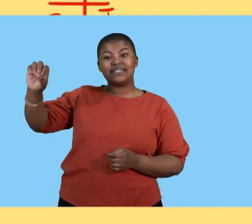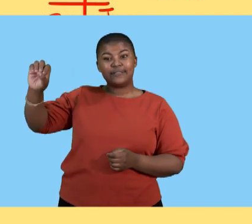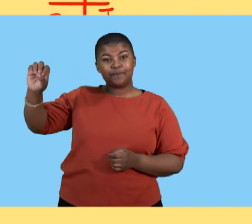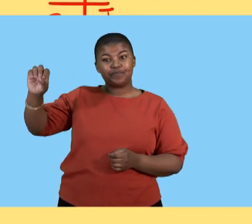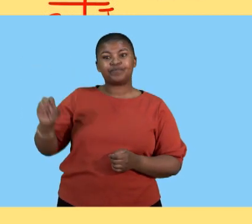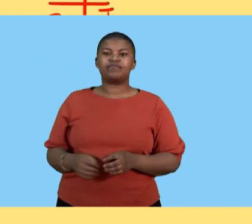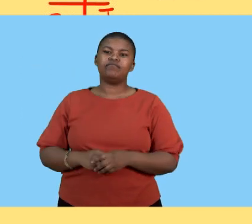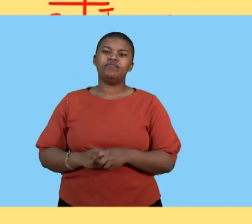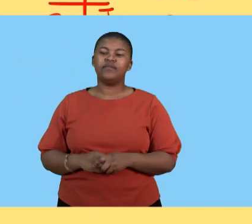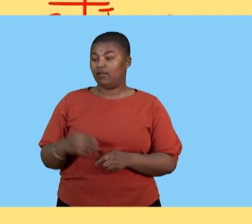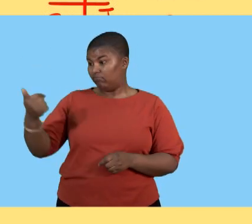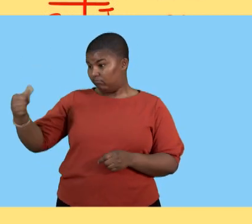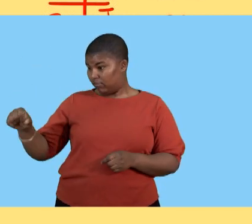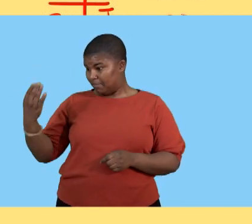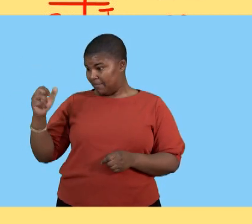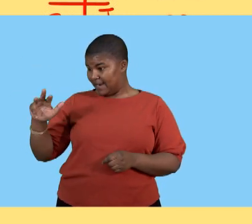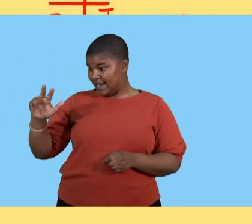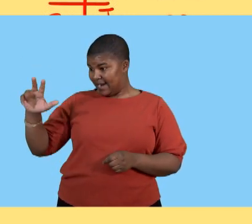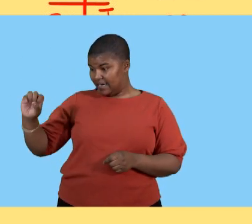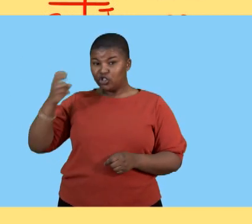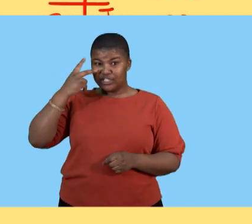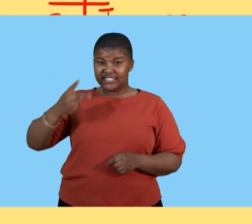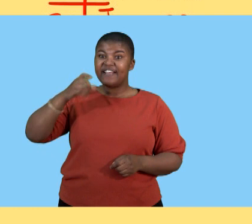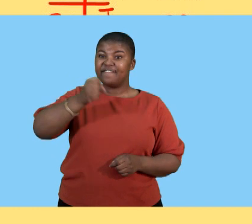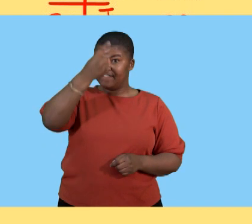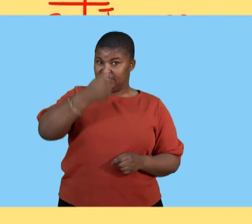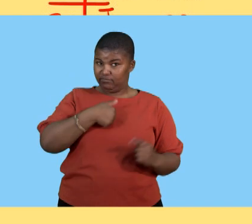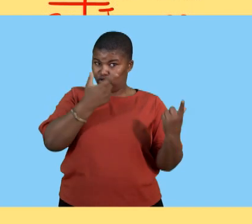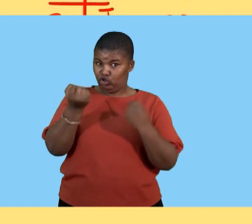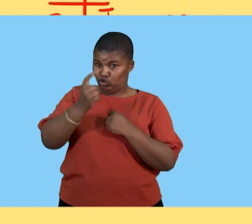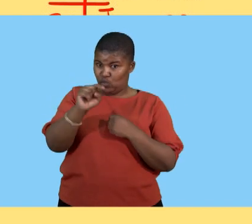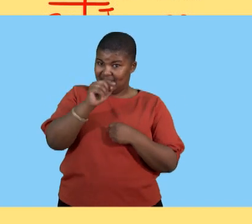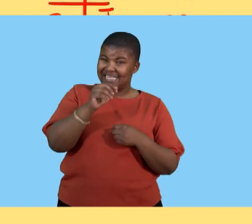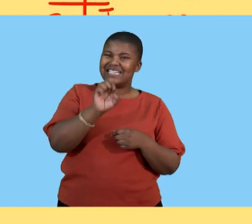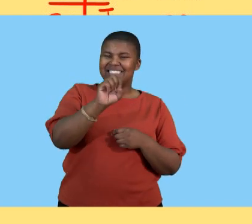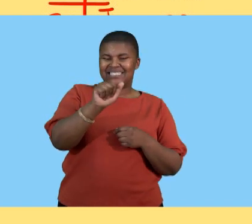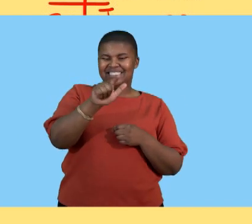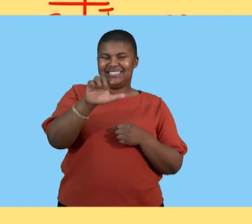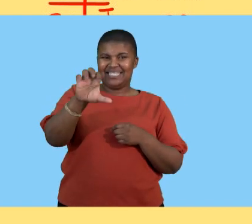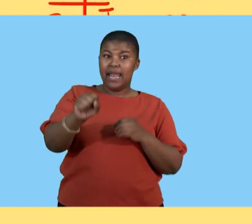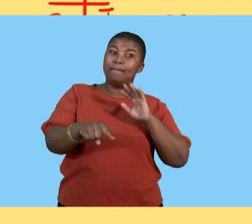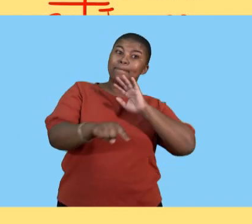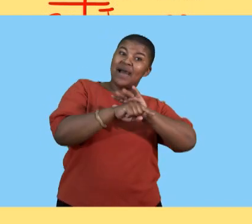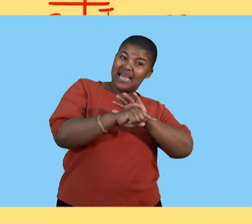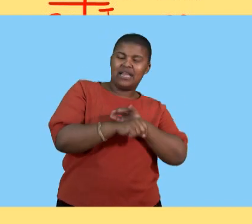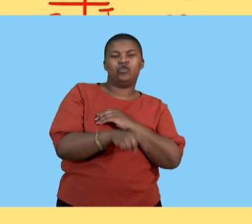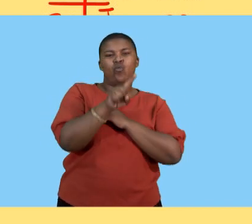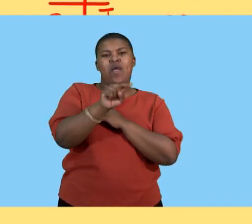1,960, and here it's going to be 980. So I'll come first to my sales. There it is,